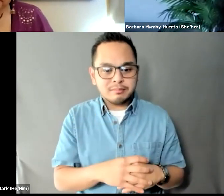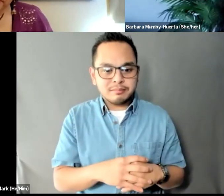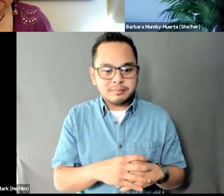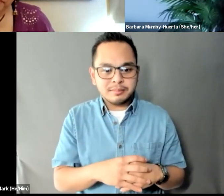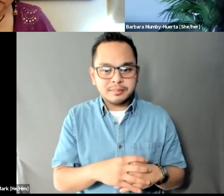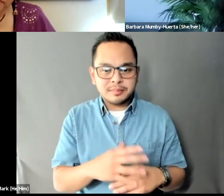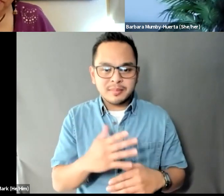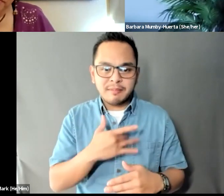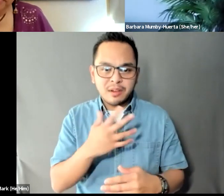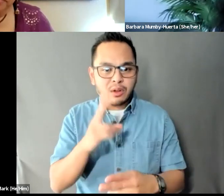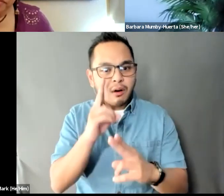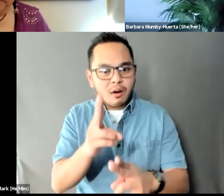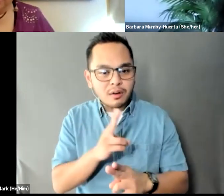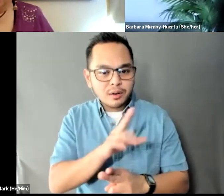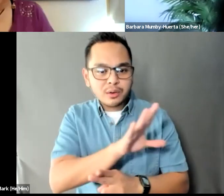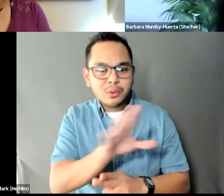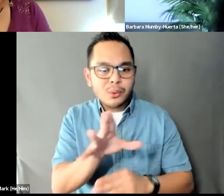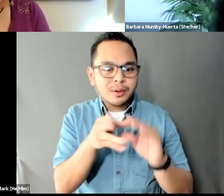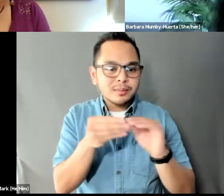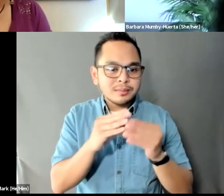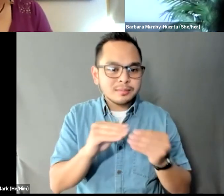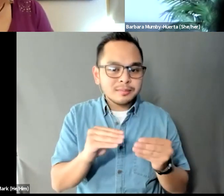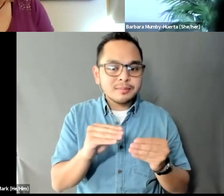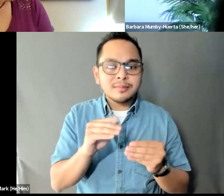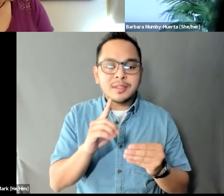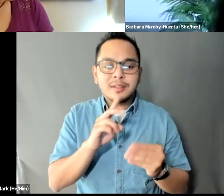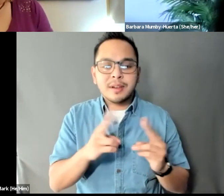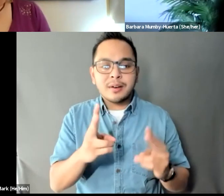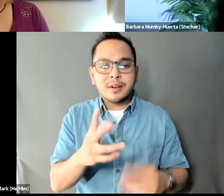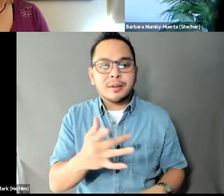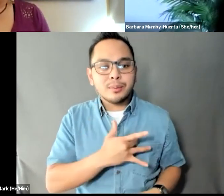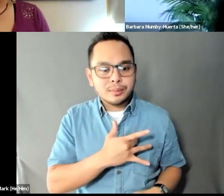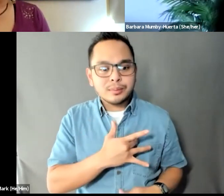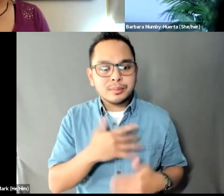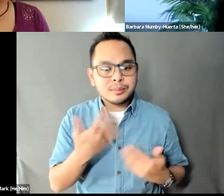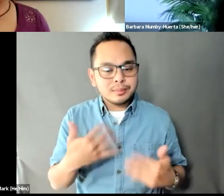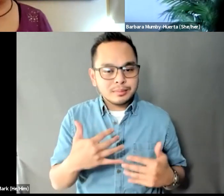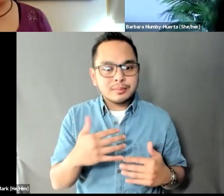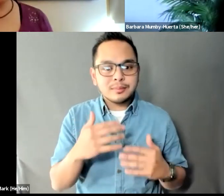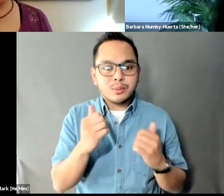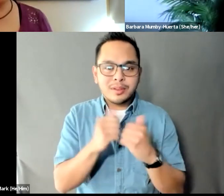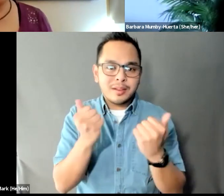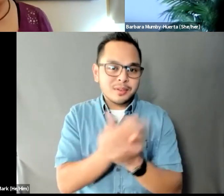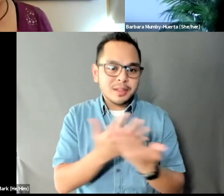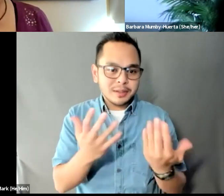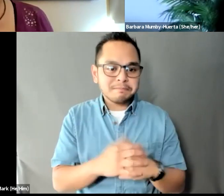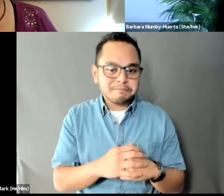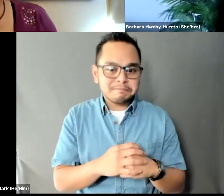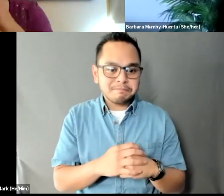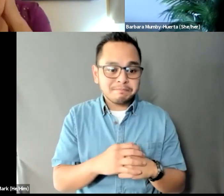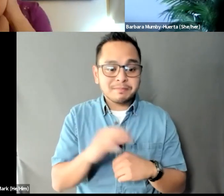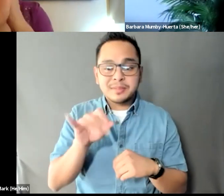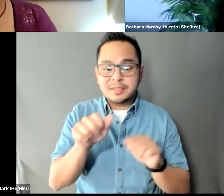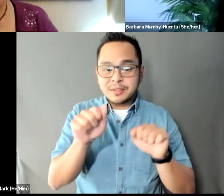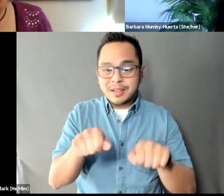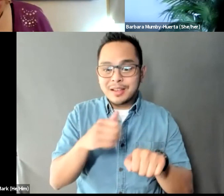feel very honored for what you're sharing, and very touched by everything. So if you get a chance,